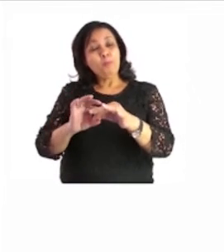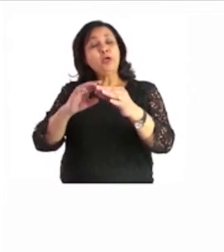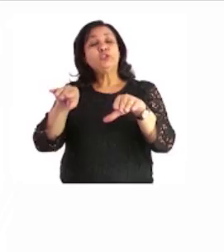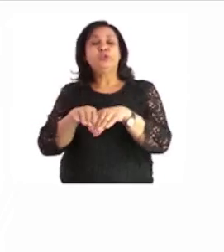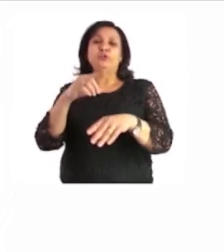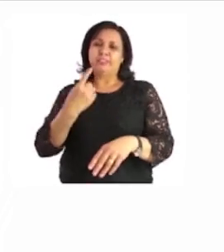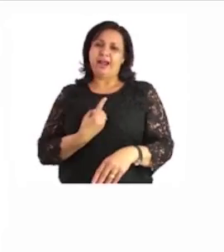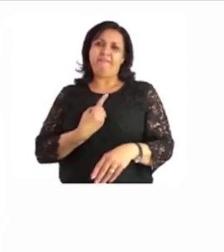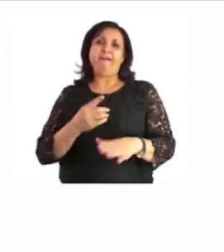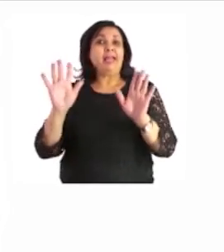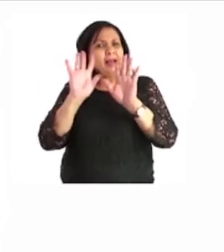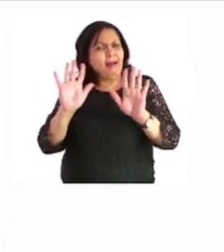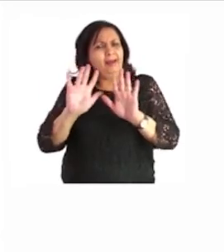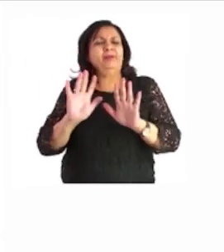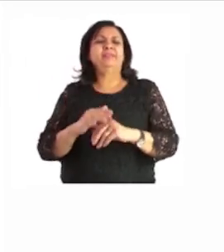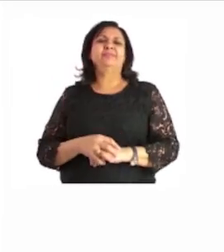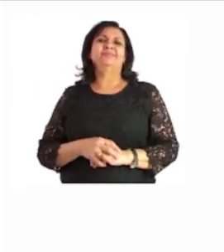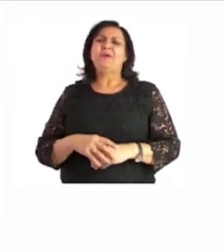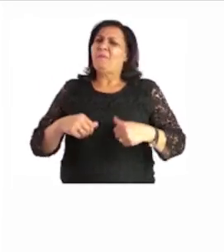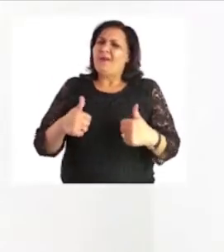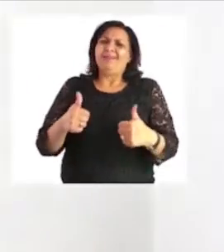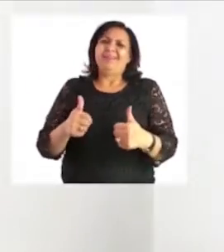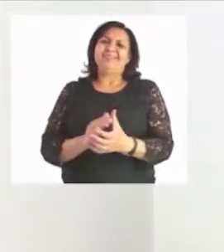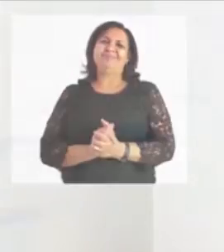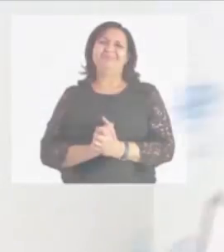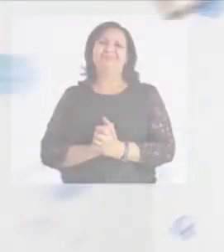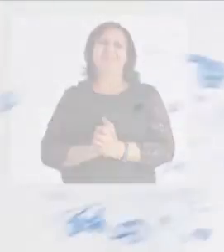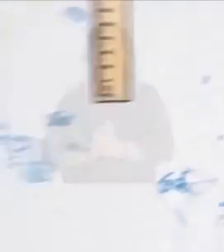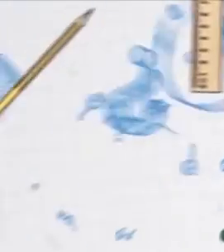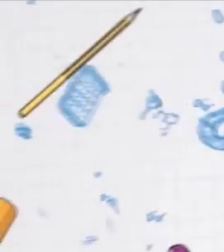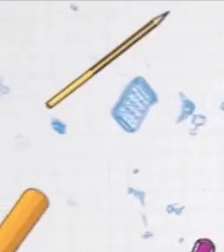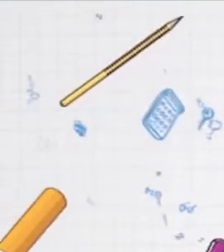you color in everything. Well done.